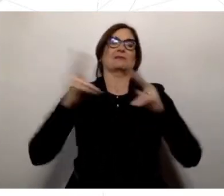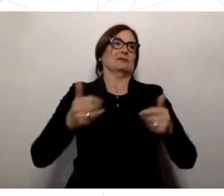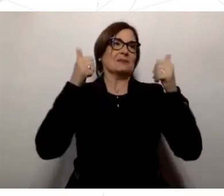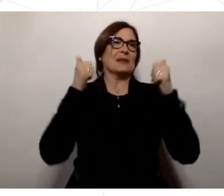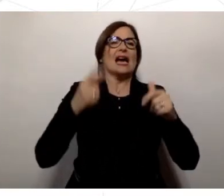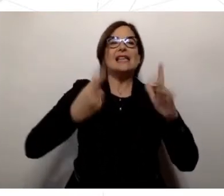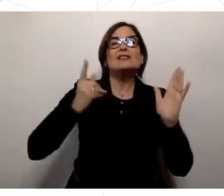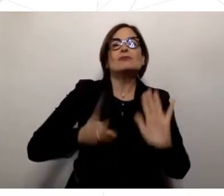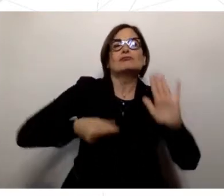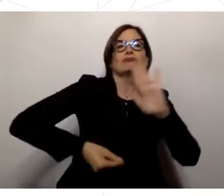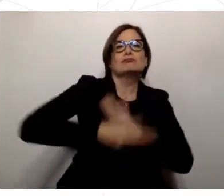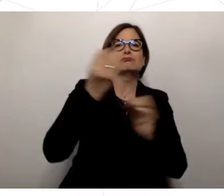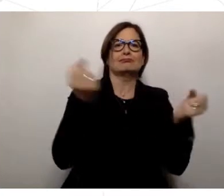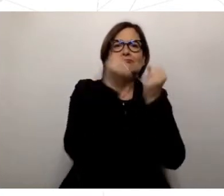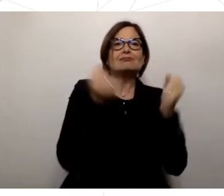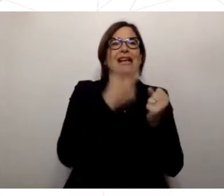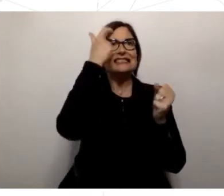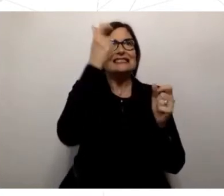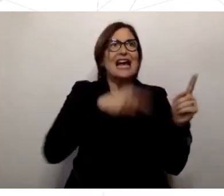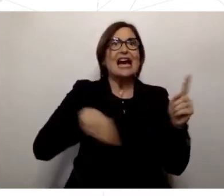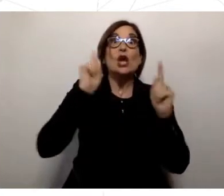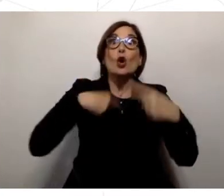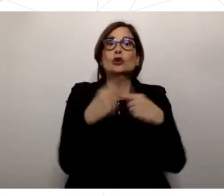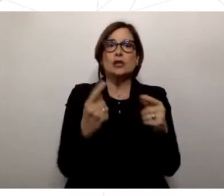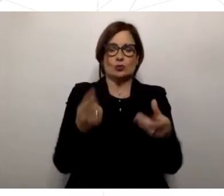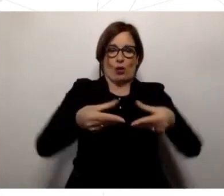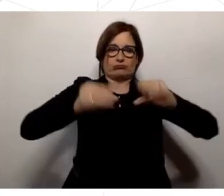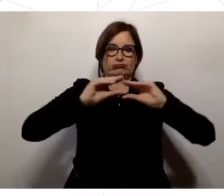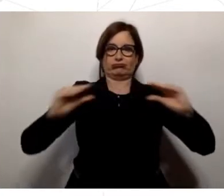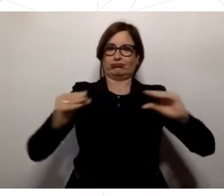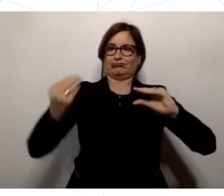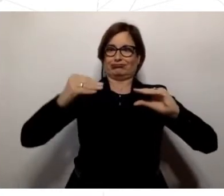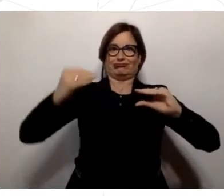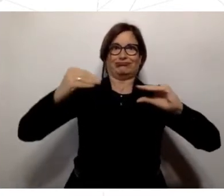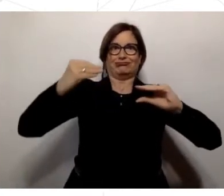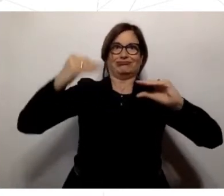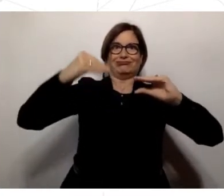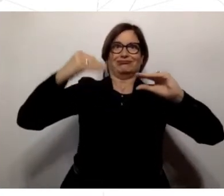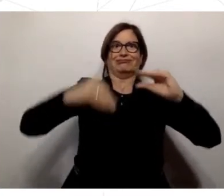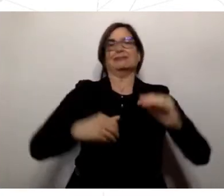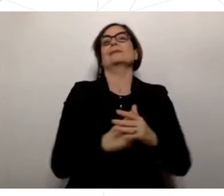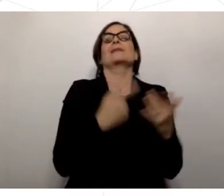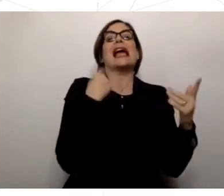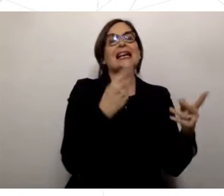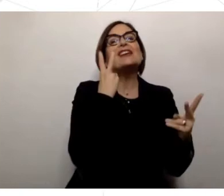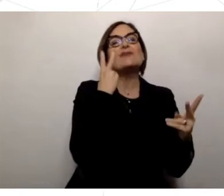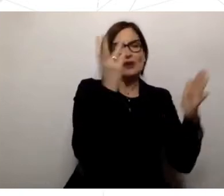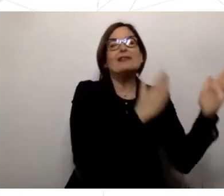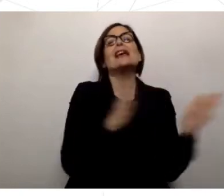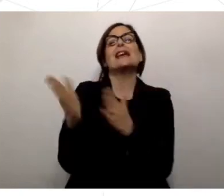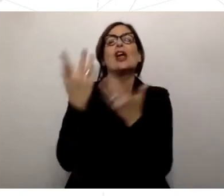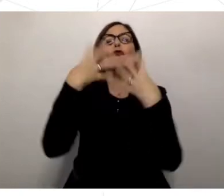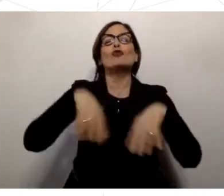number of other countries, and it continues to roll out. So I'd like to now, we're going to transition and actually show you how it